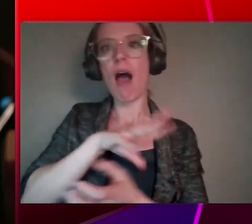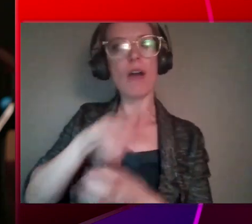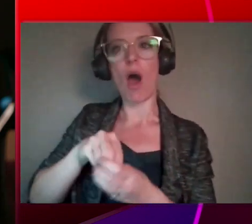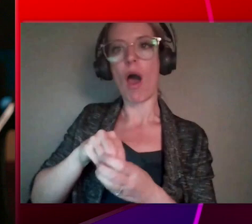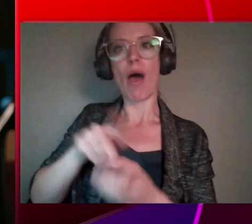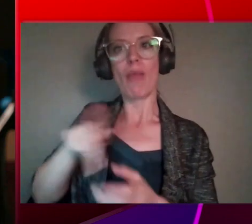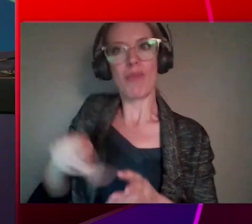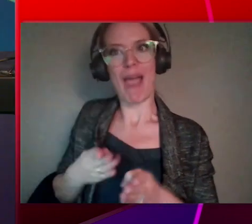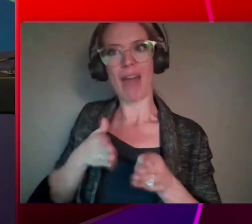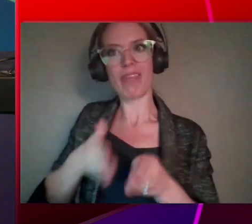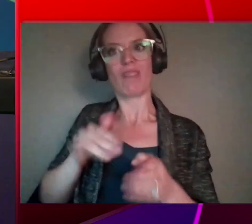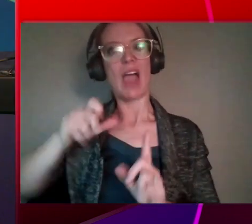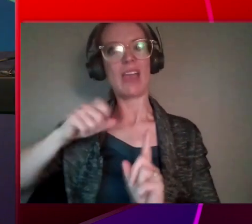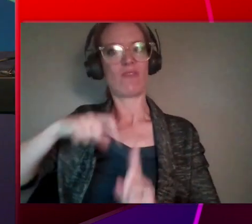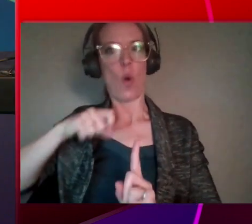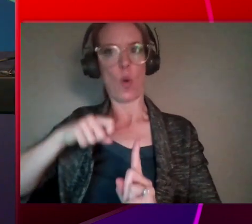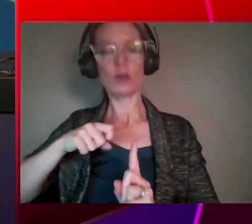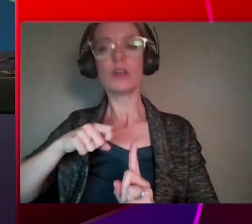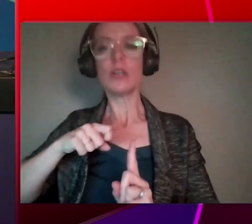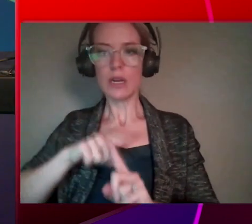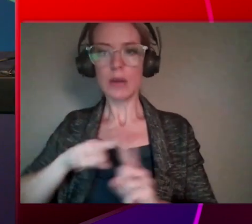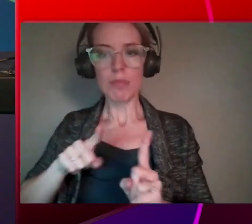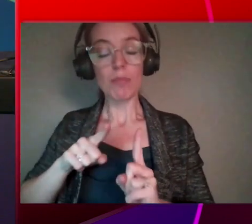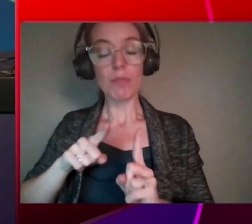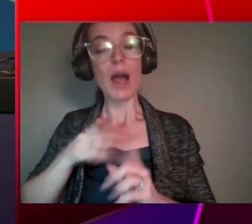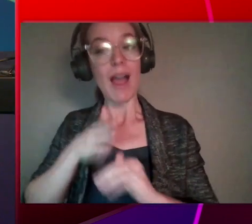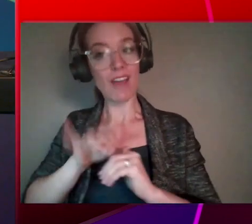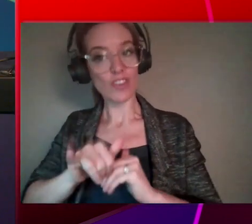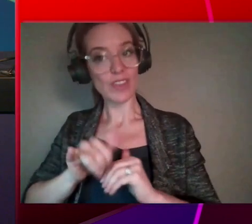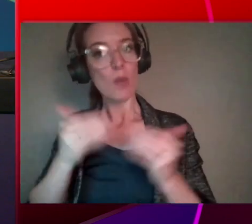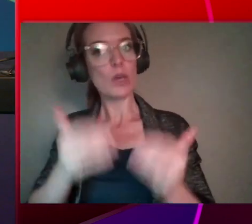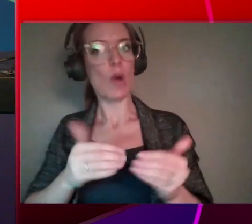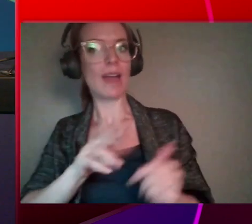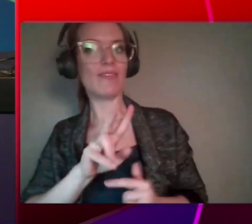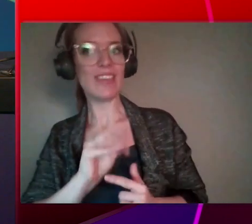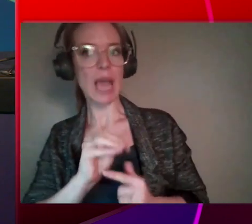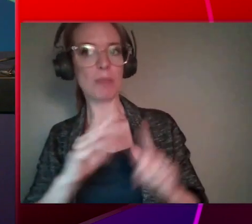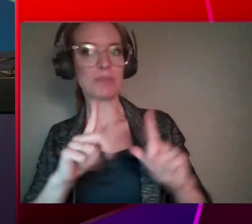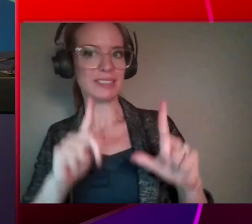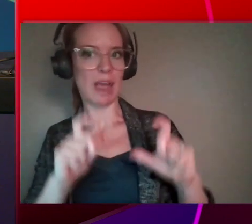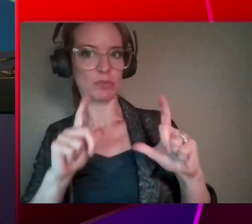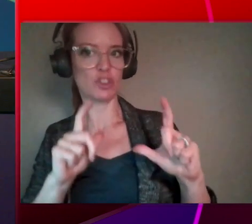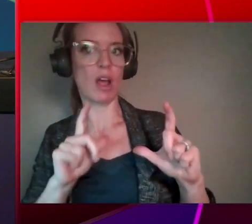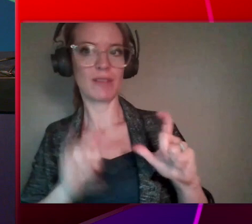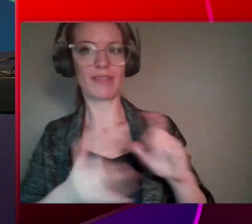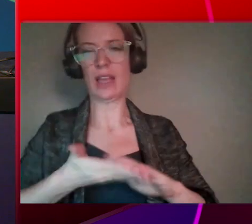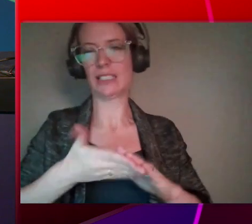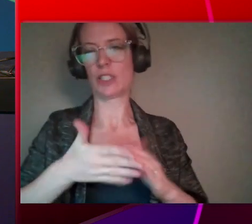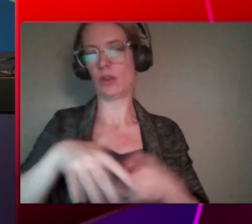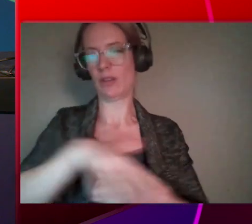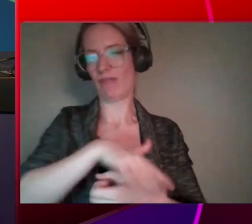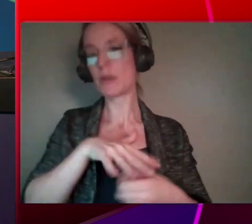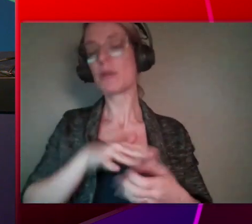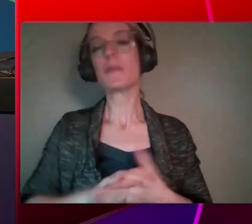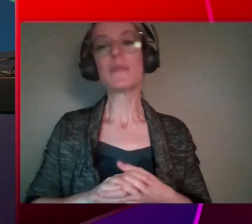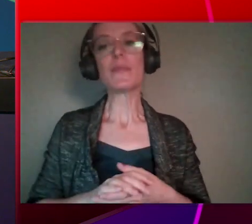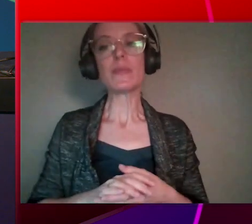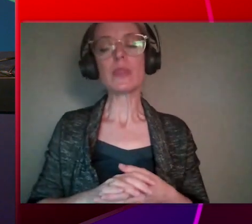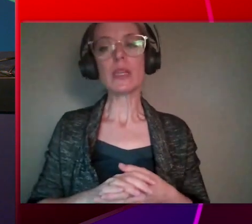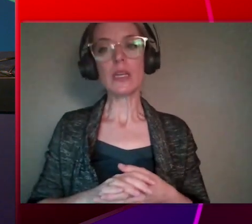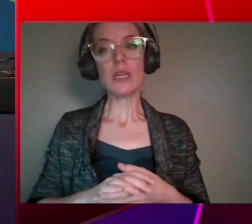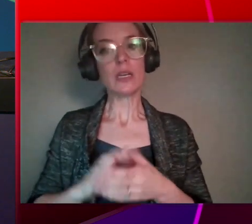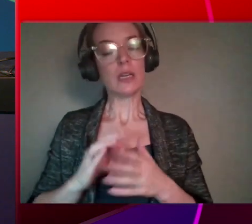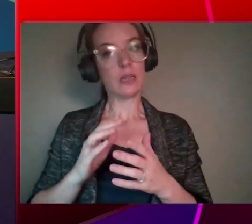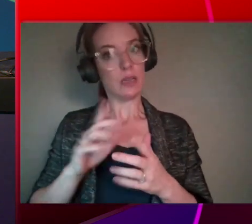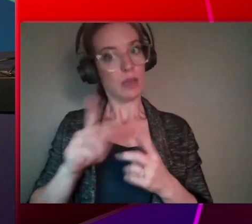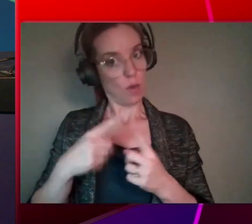that happens, we take a VM snapshot of that execution environment. And then when you actually have to scale up,